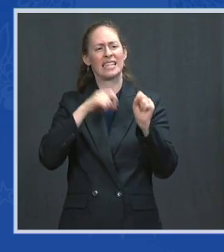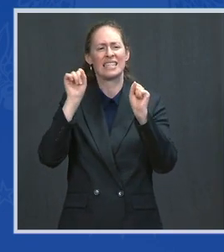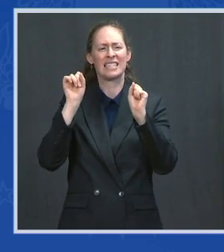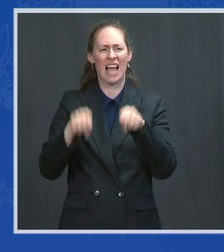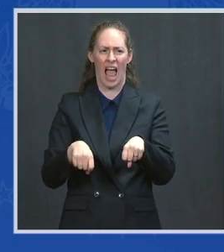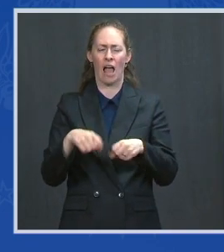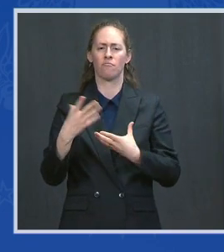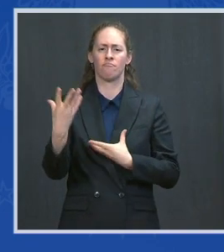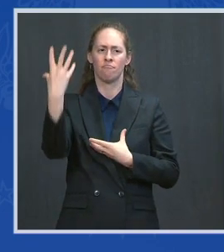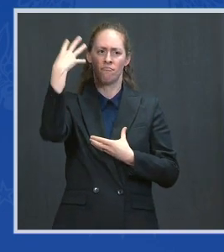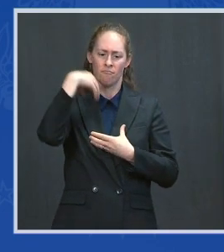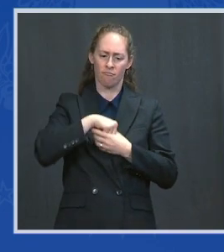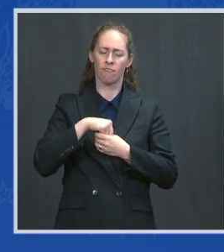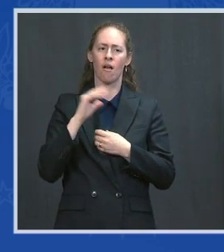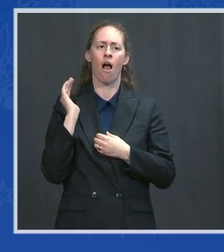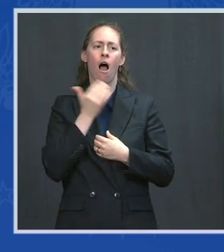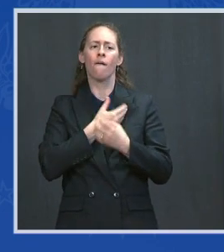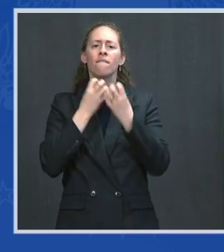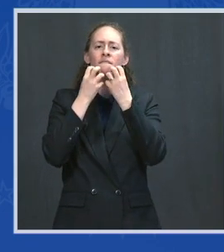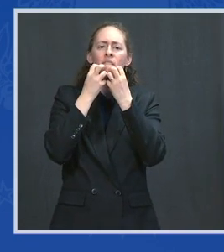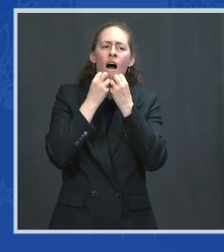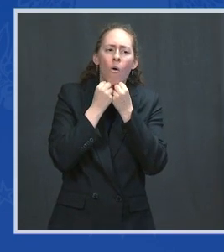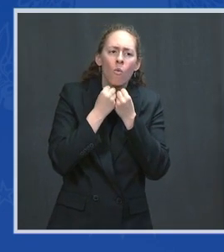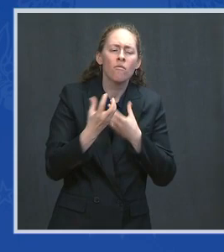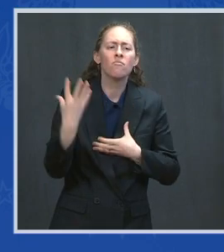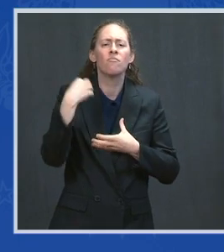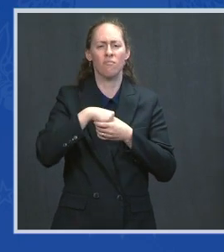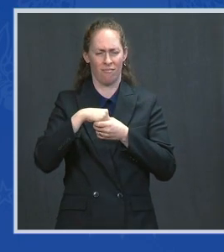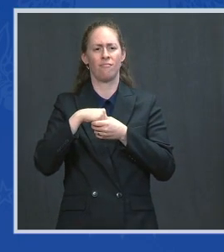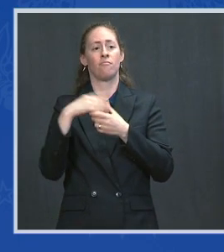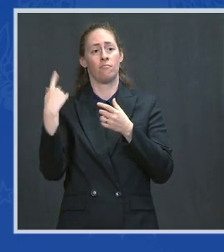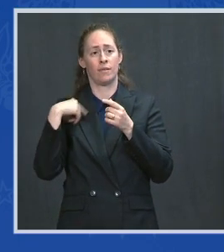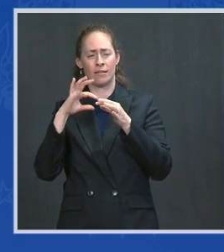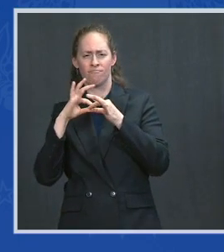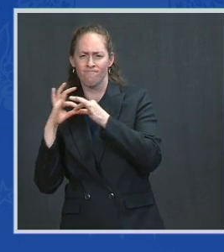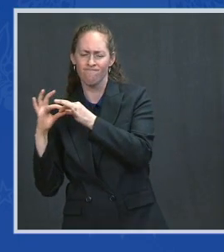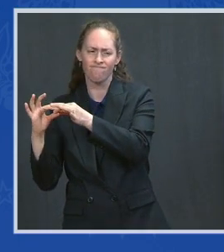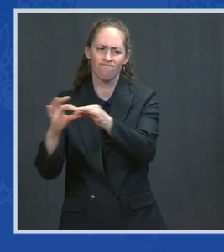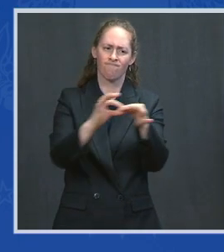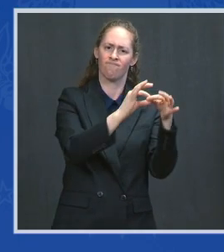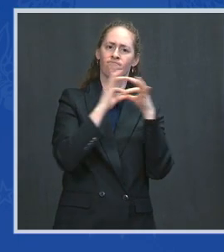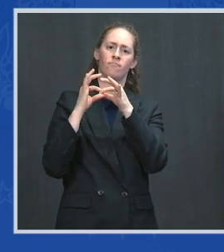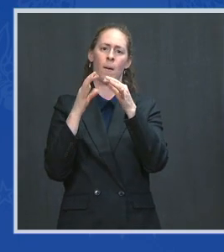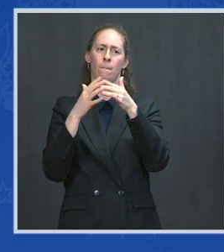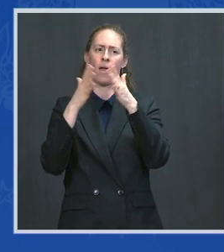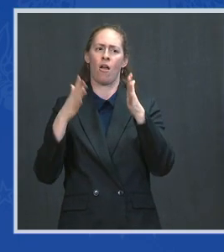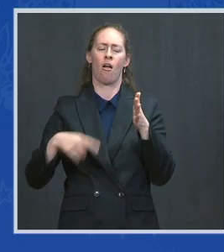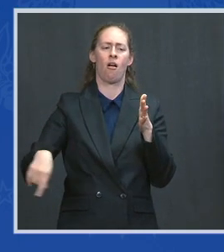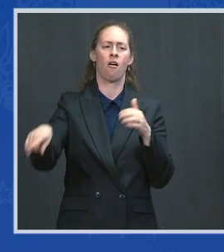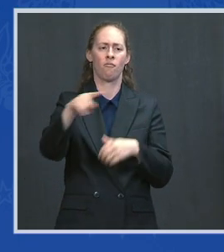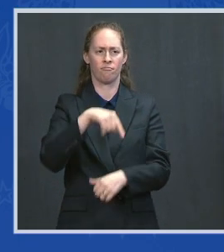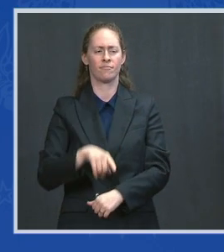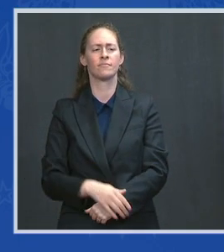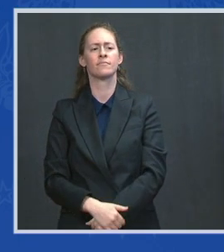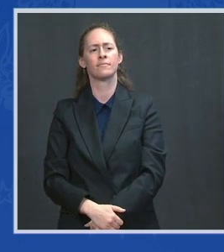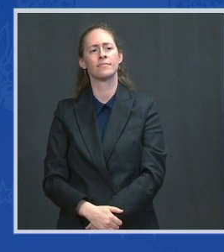beliefs that should bring us together as Americans. One of them is standing together against